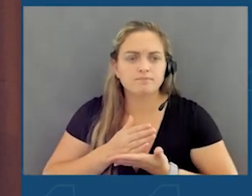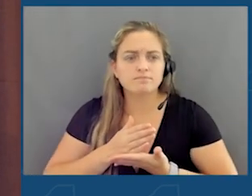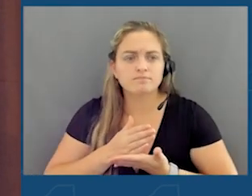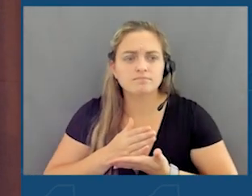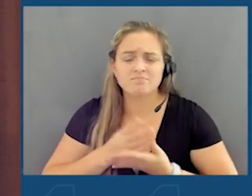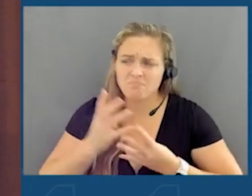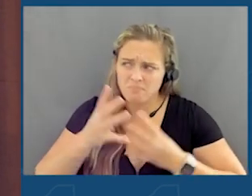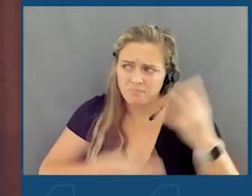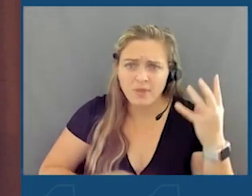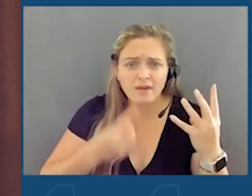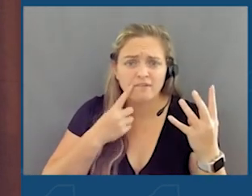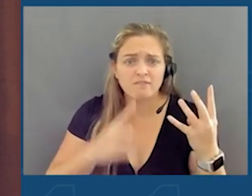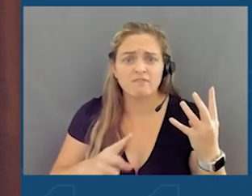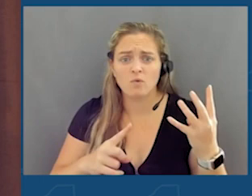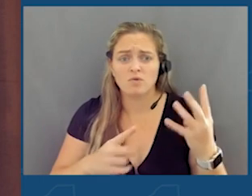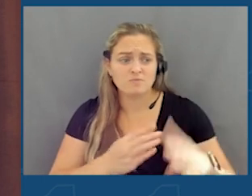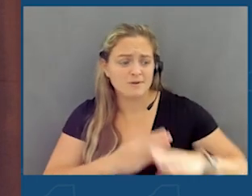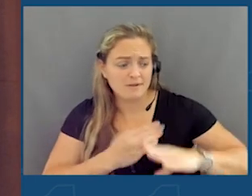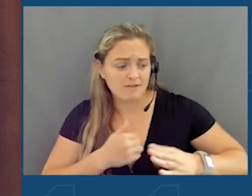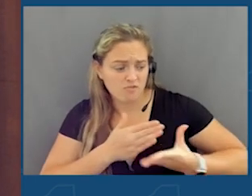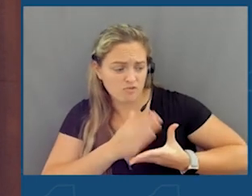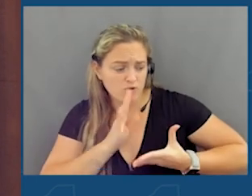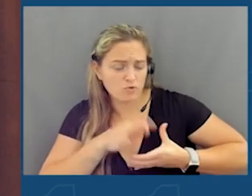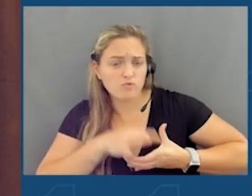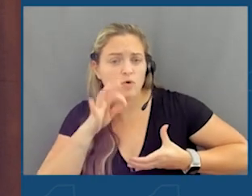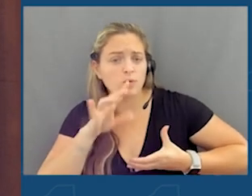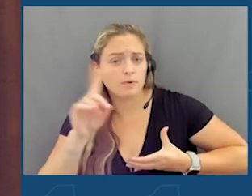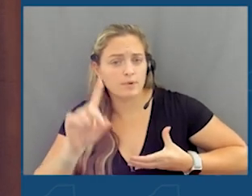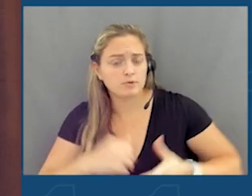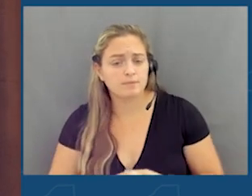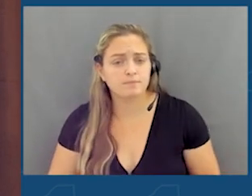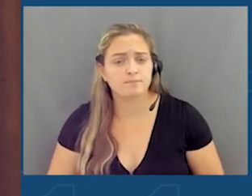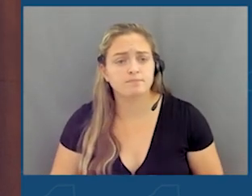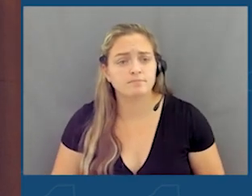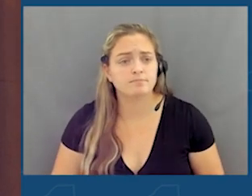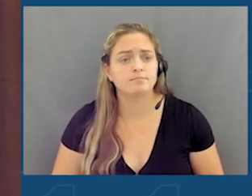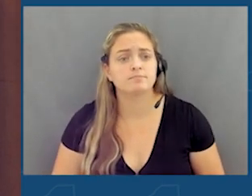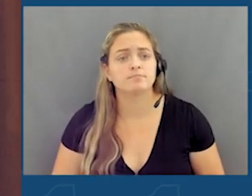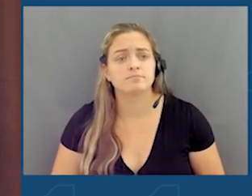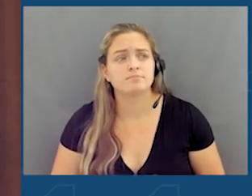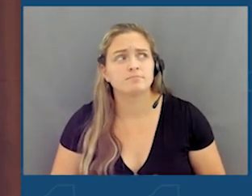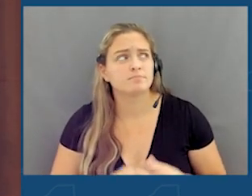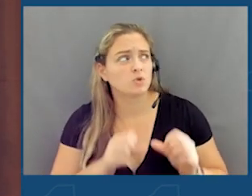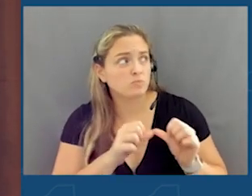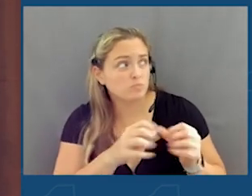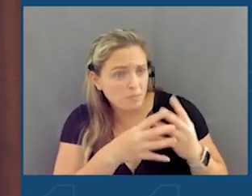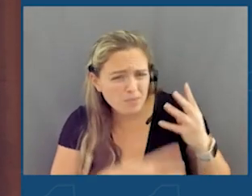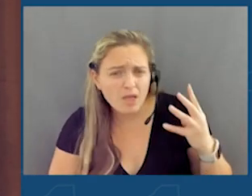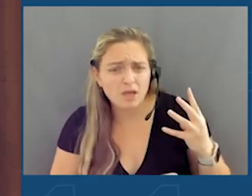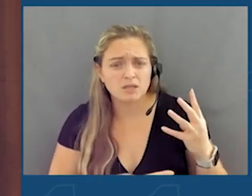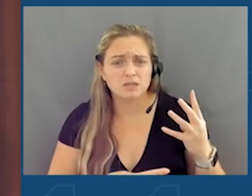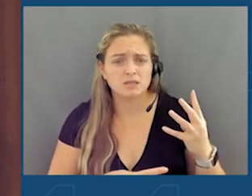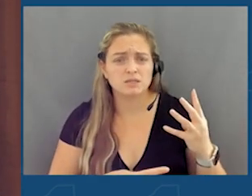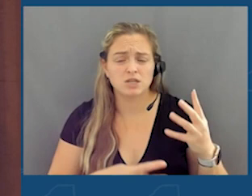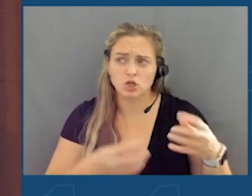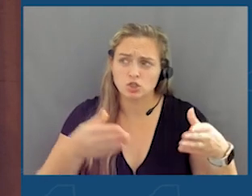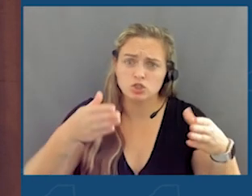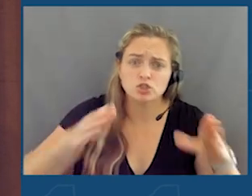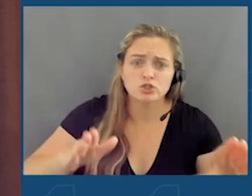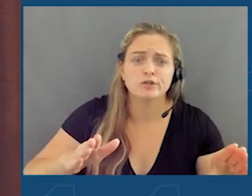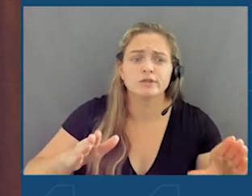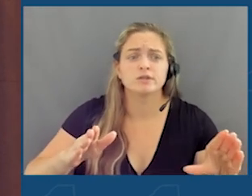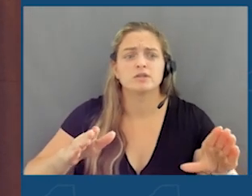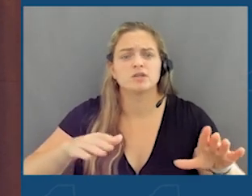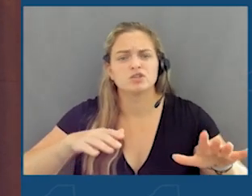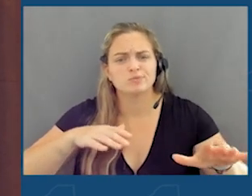on battlefields to protect our right to vote in our democracy. Similarly, blood has been shed in our streets during marches